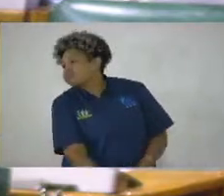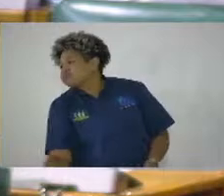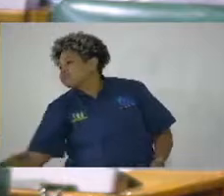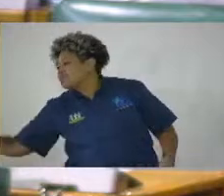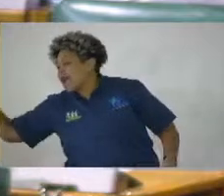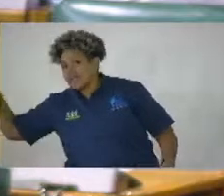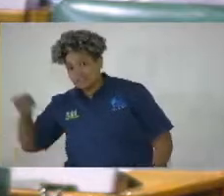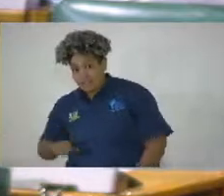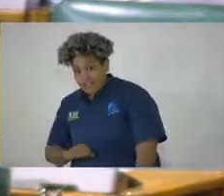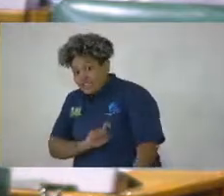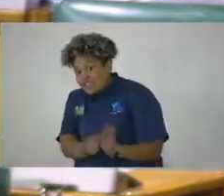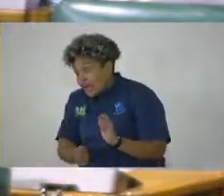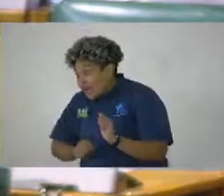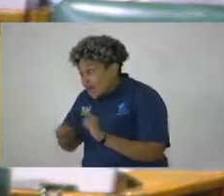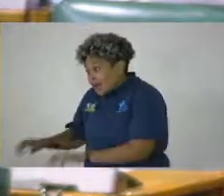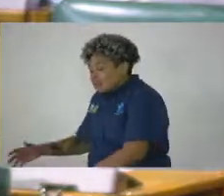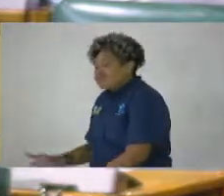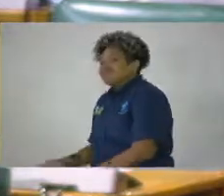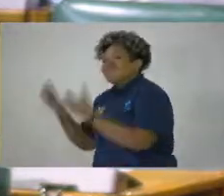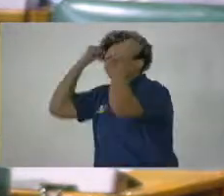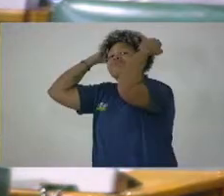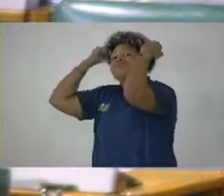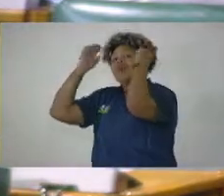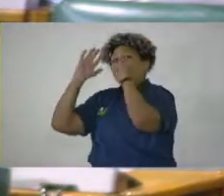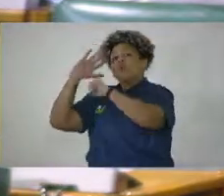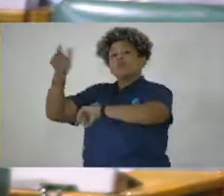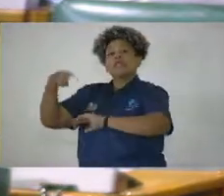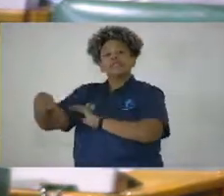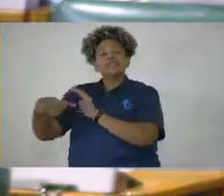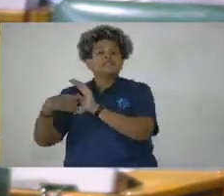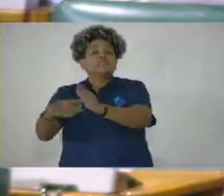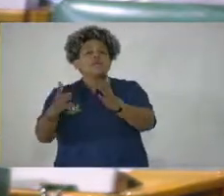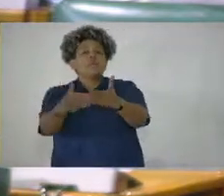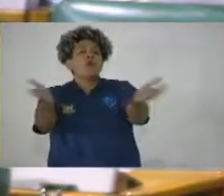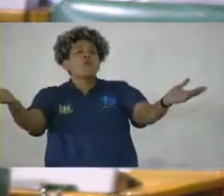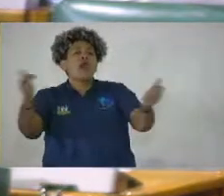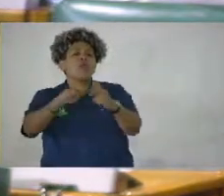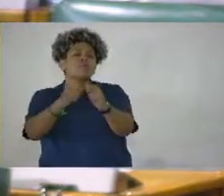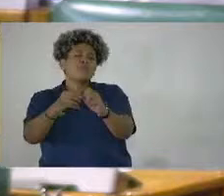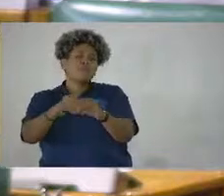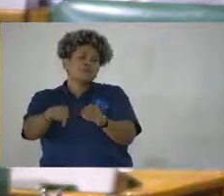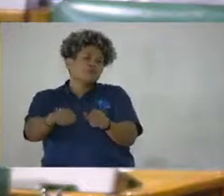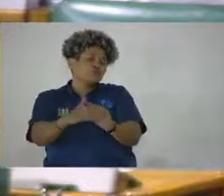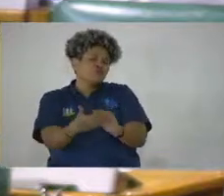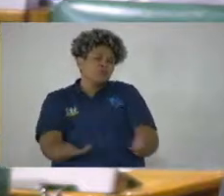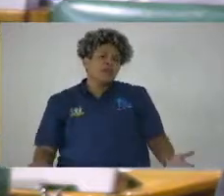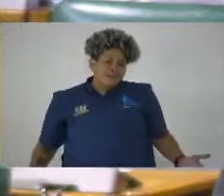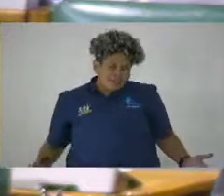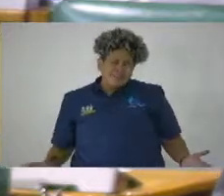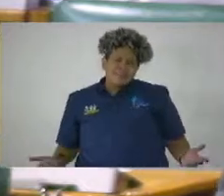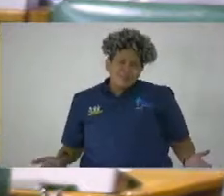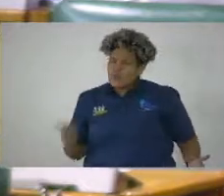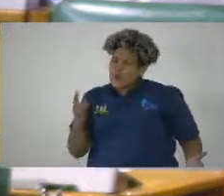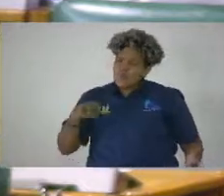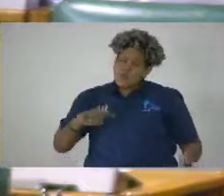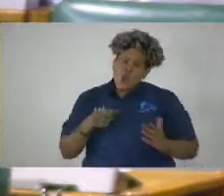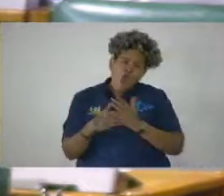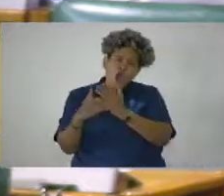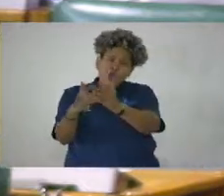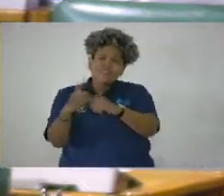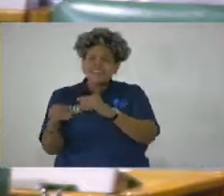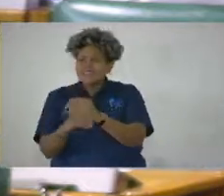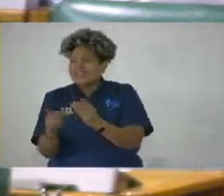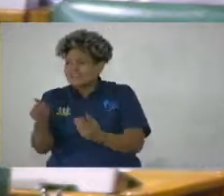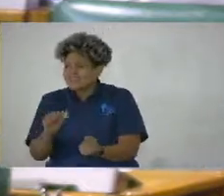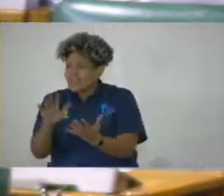Mr. Speaker, this is symptomatic of a wider problem in the country where we often